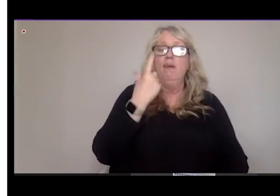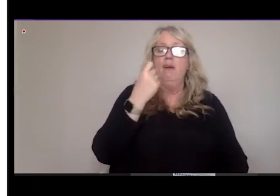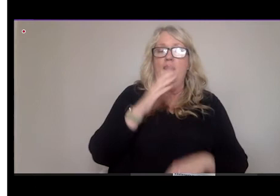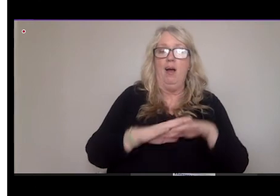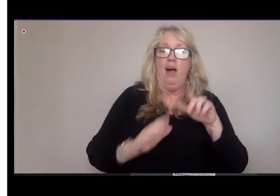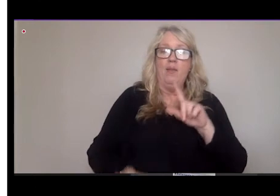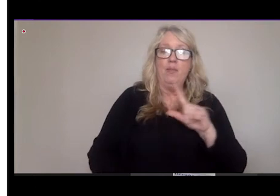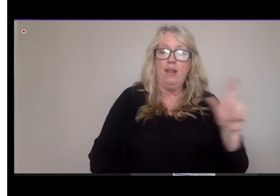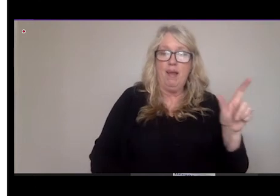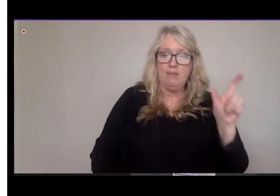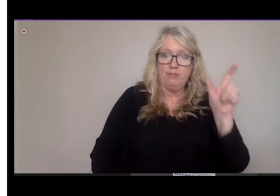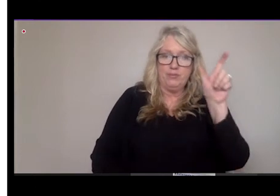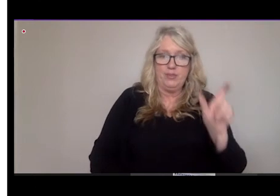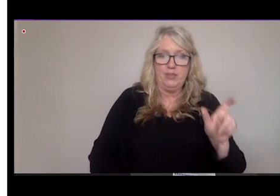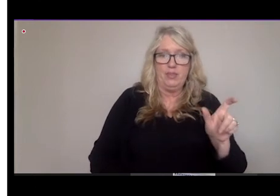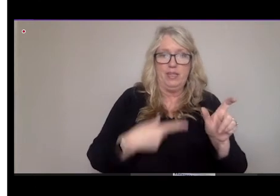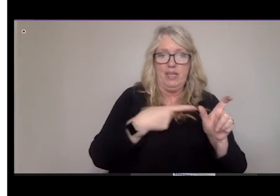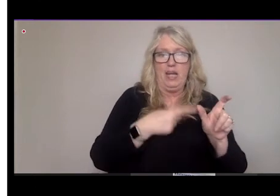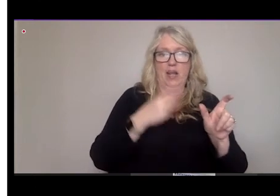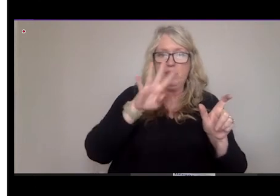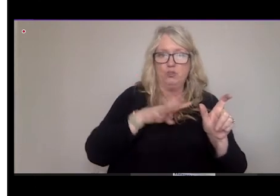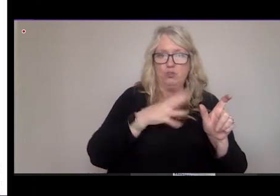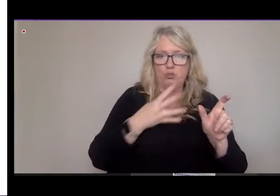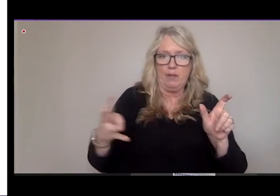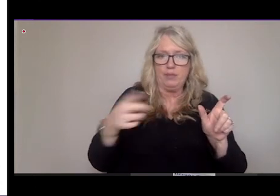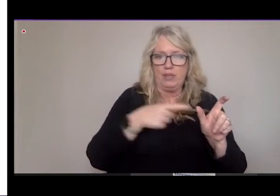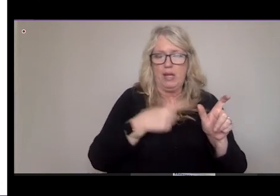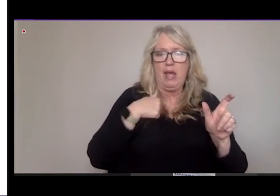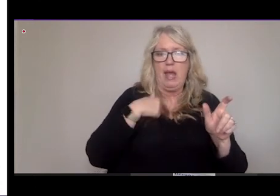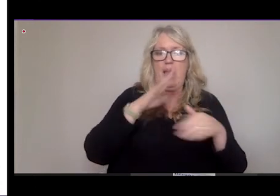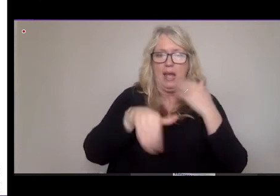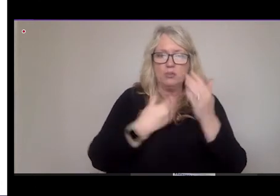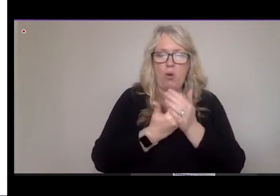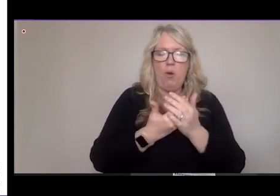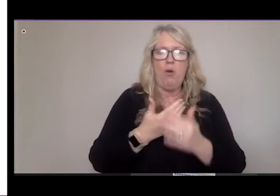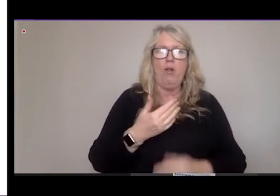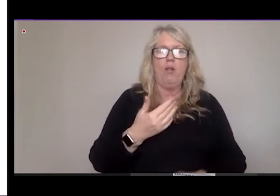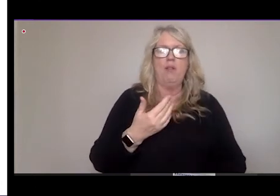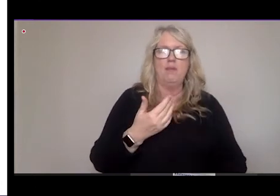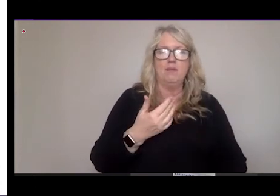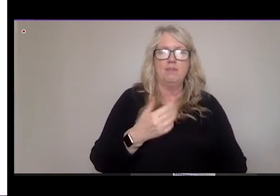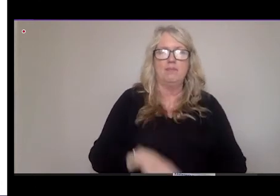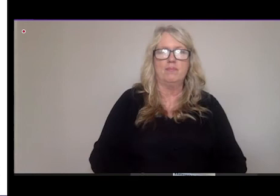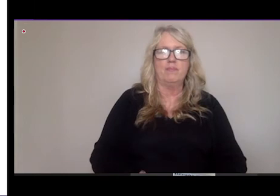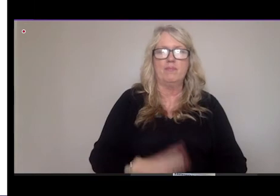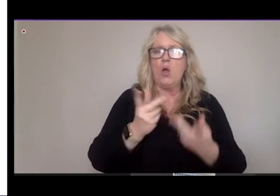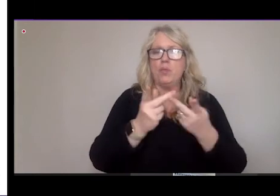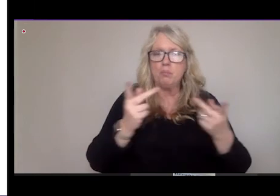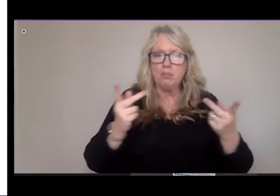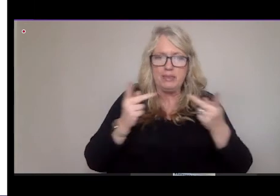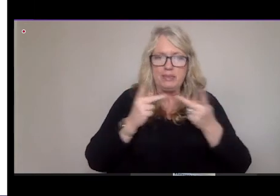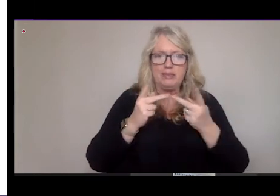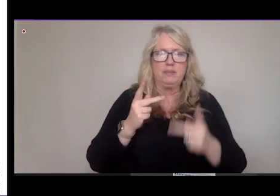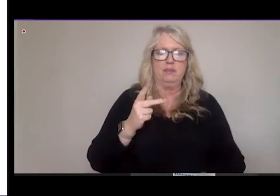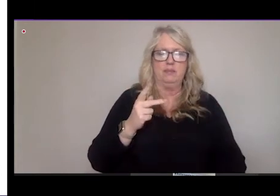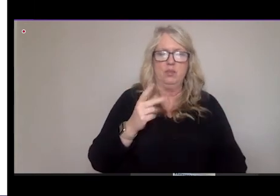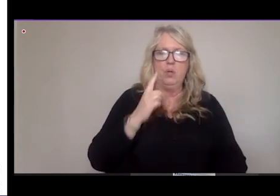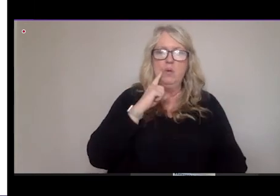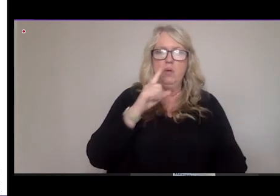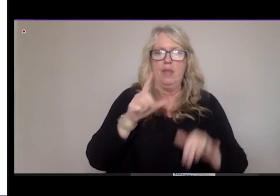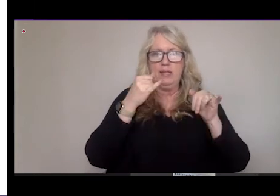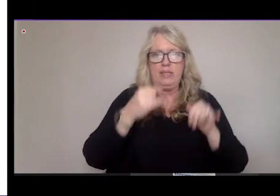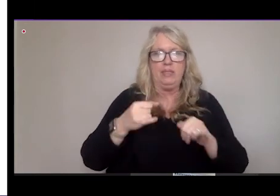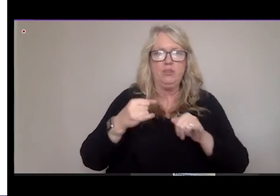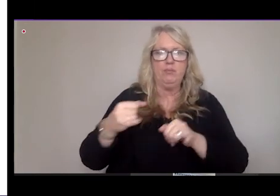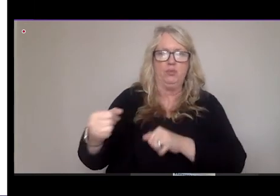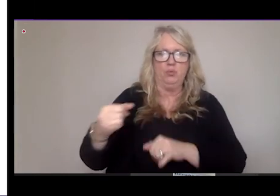it is on the left-hand side of this graphic, it has all of those